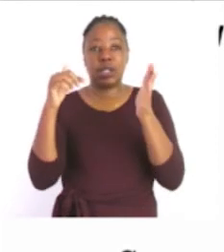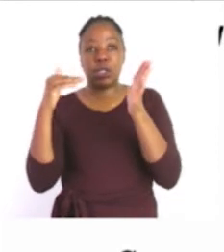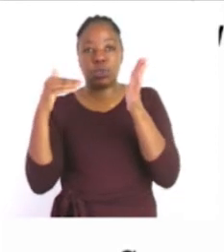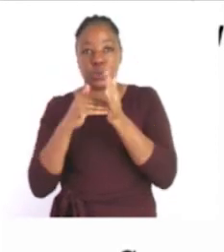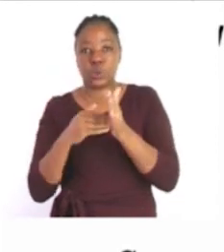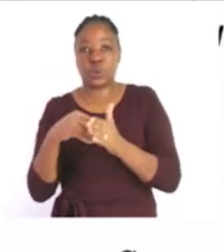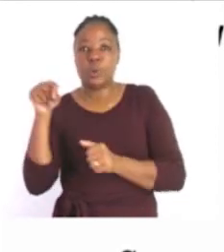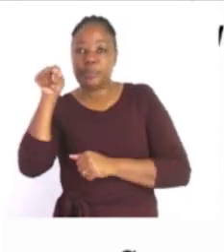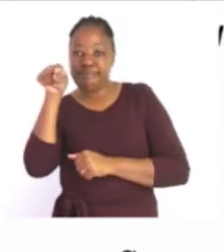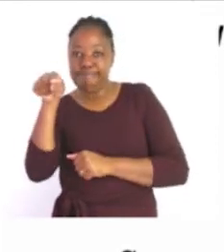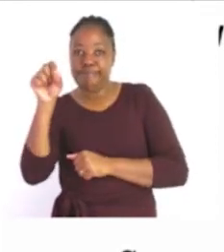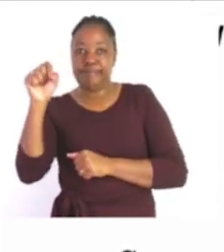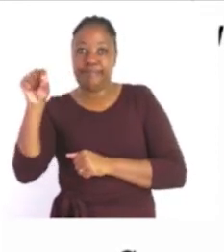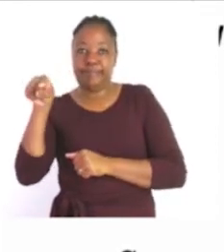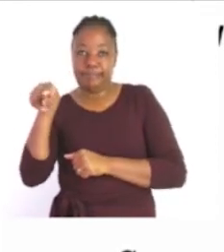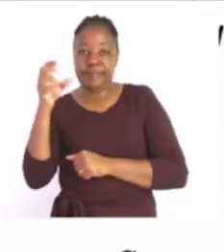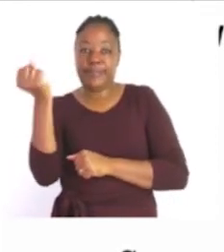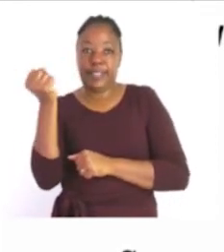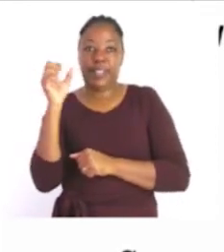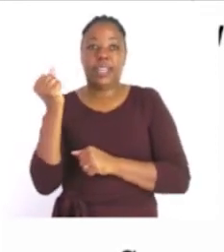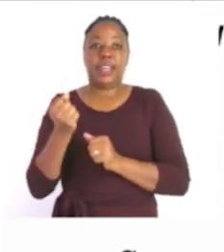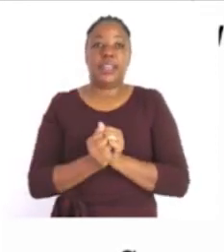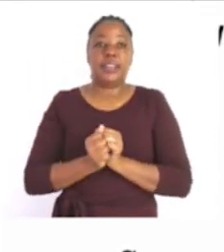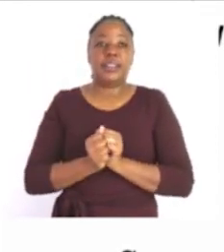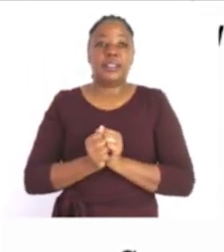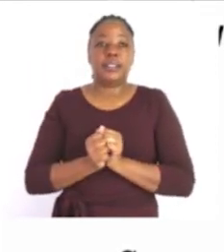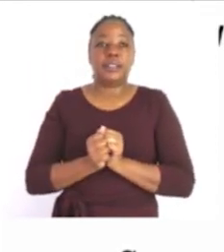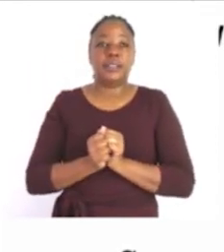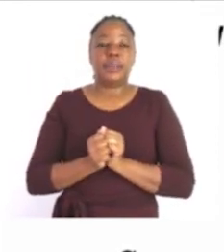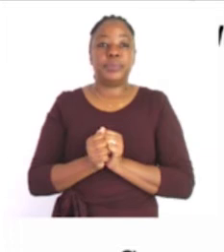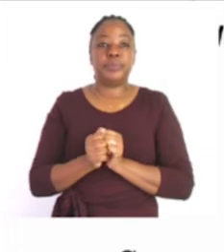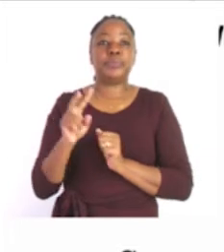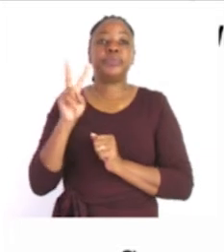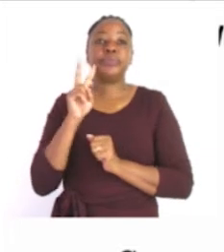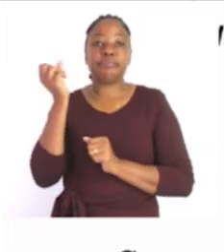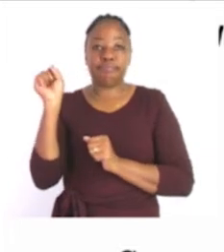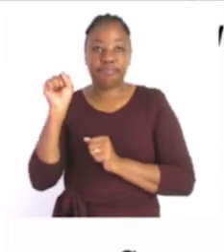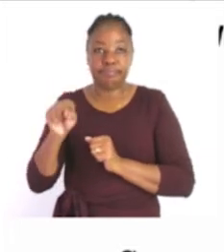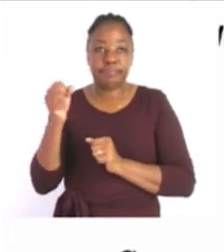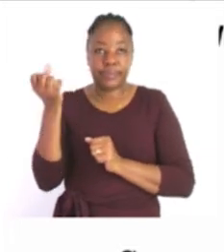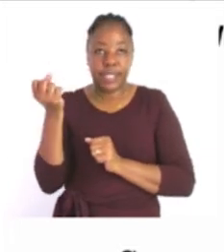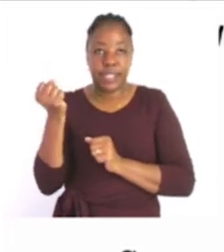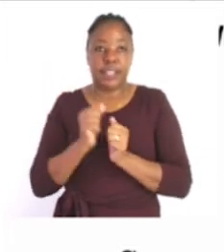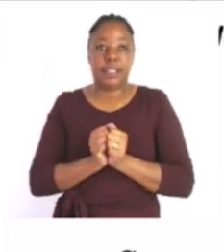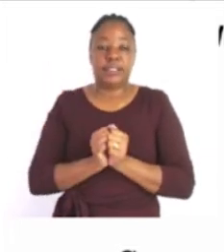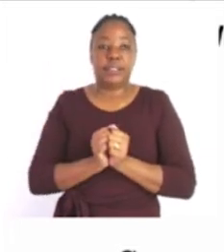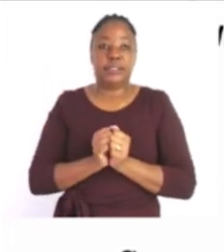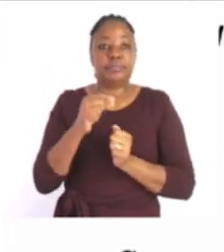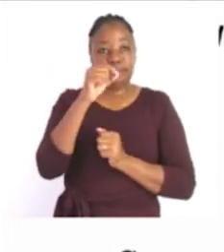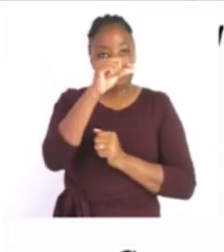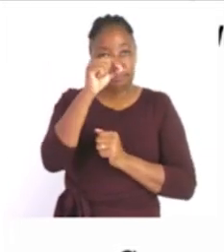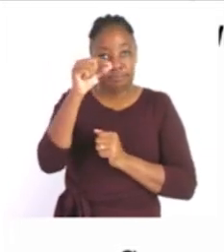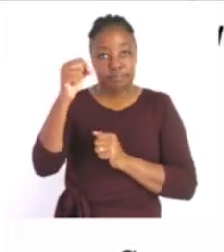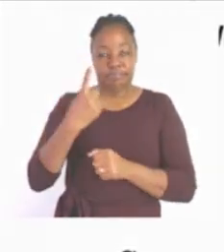must also make sense. So please think of your sentence in your head and make sure it makes sense before you write